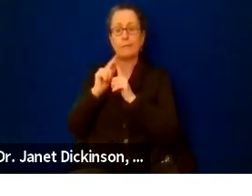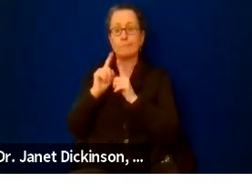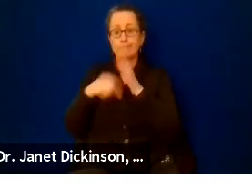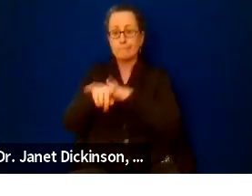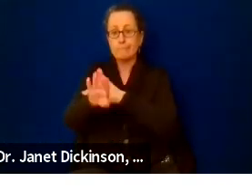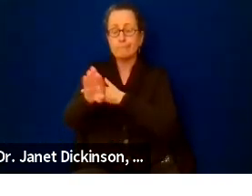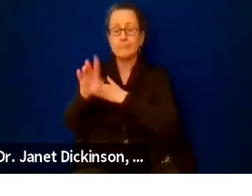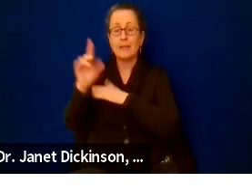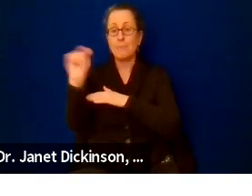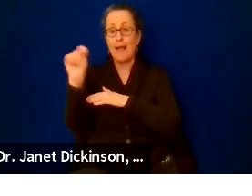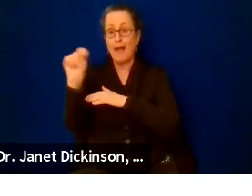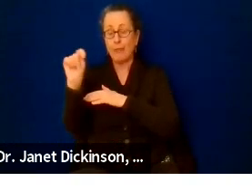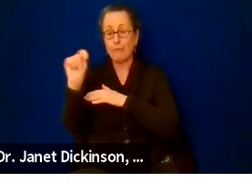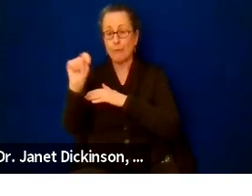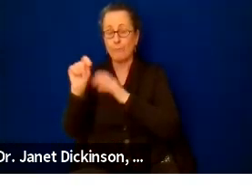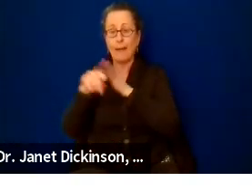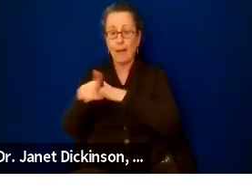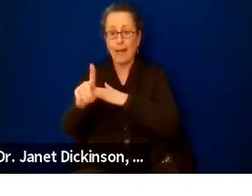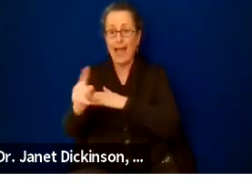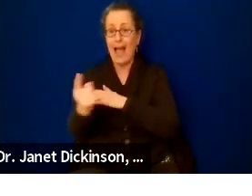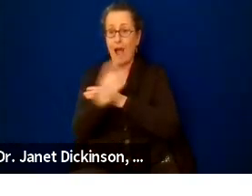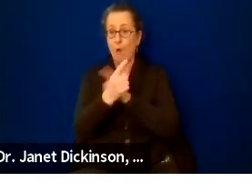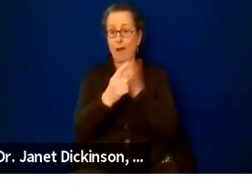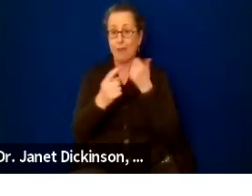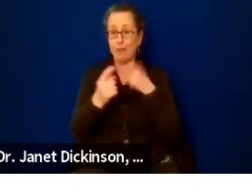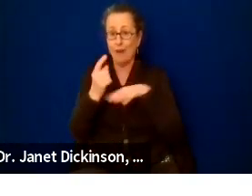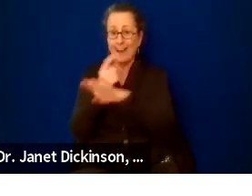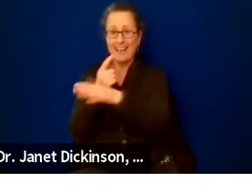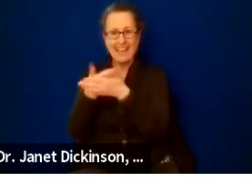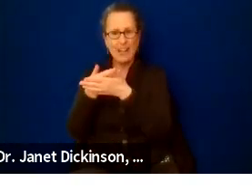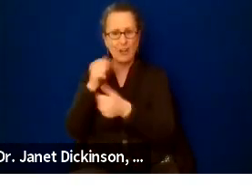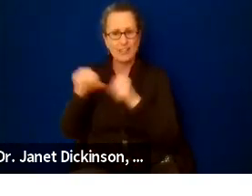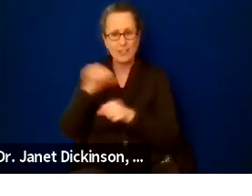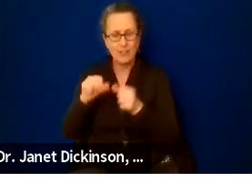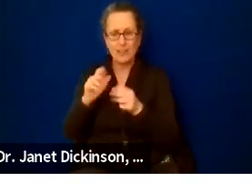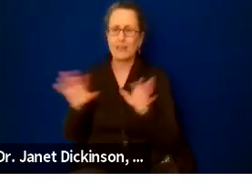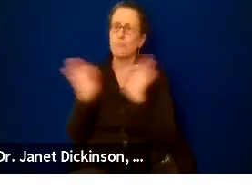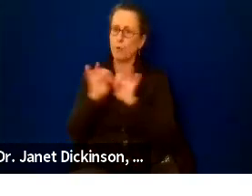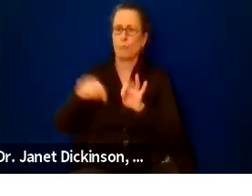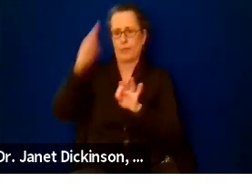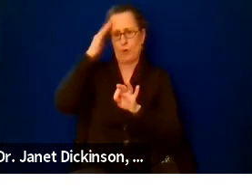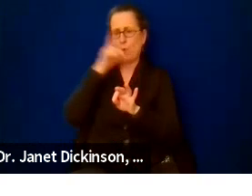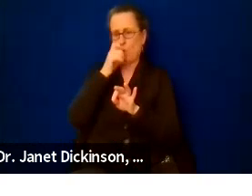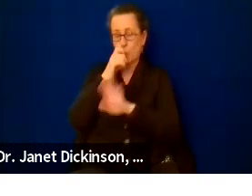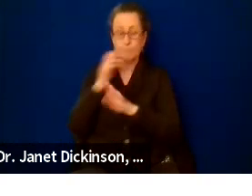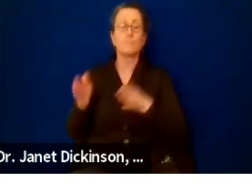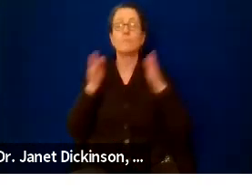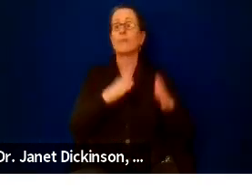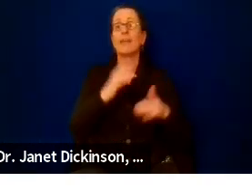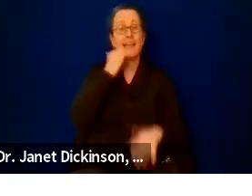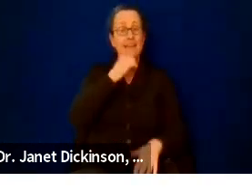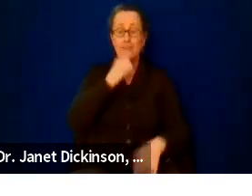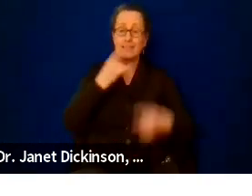daily 4 that we are really trying to instill in folks to stay socially distant and be safe with one